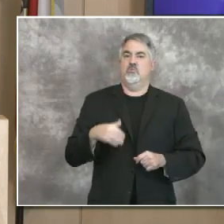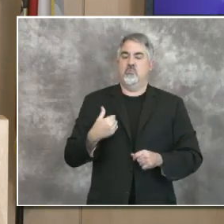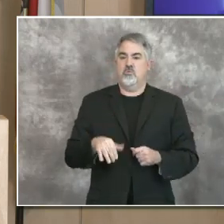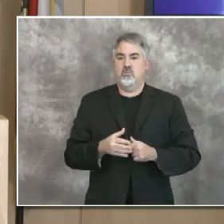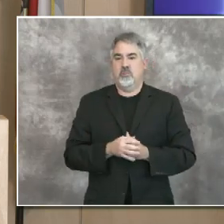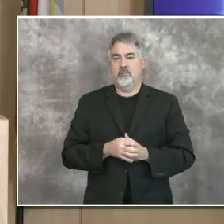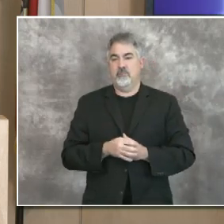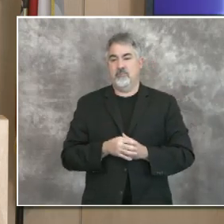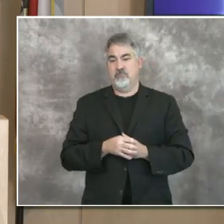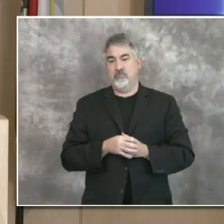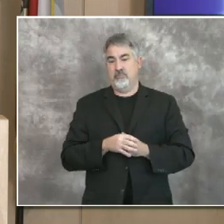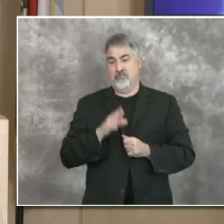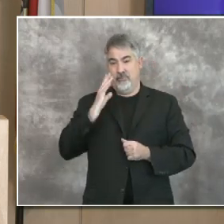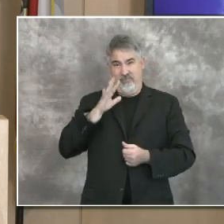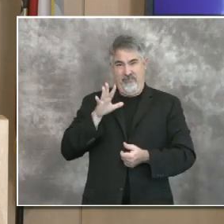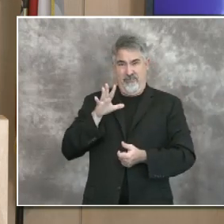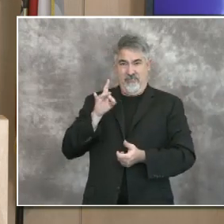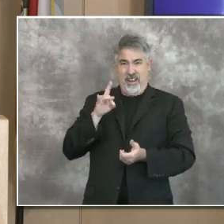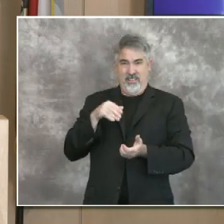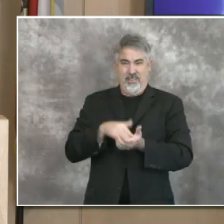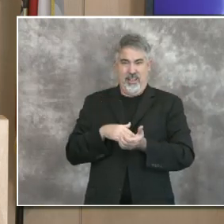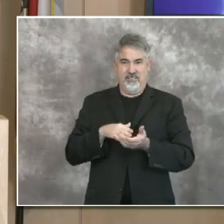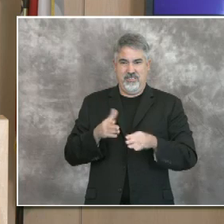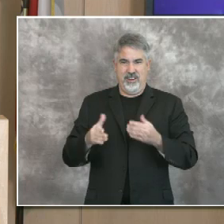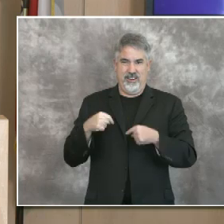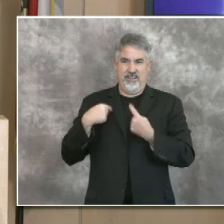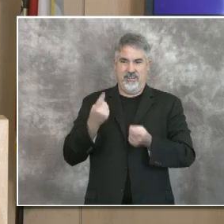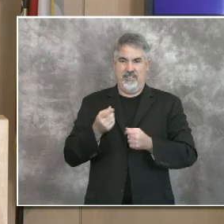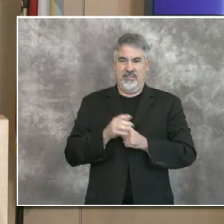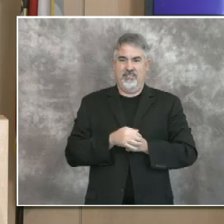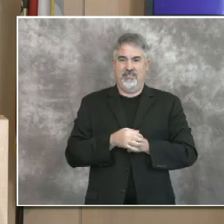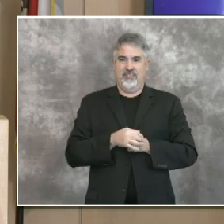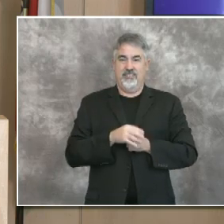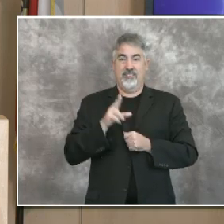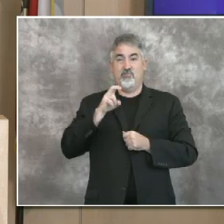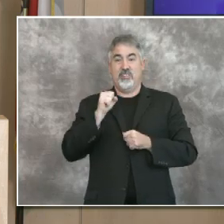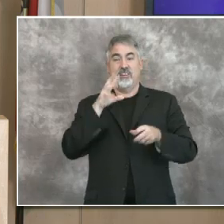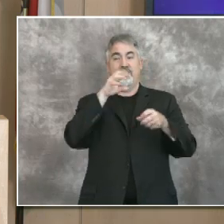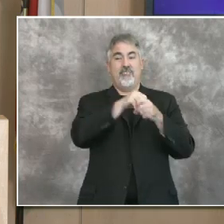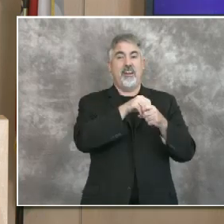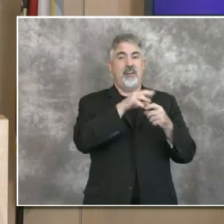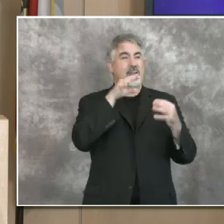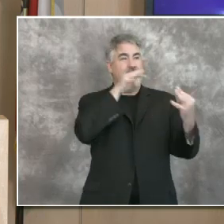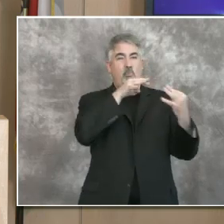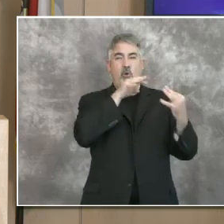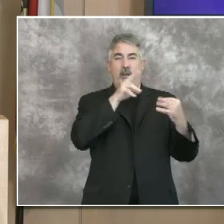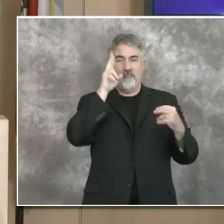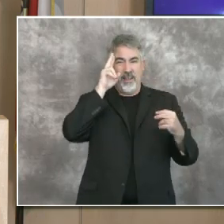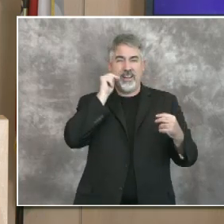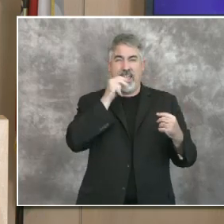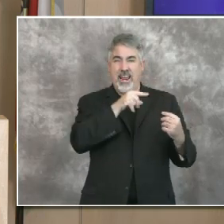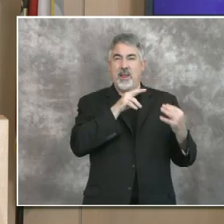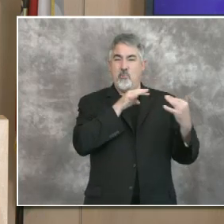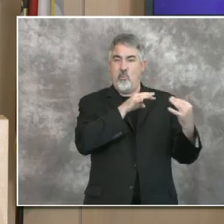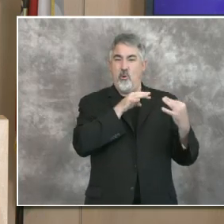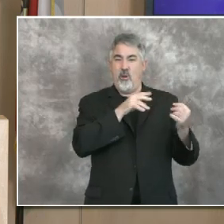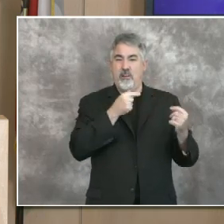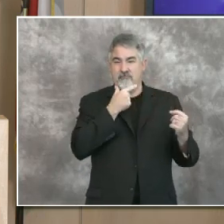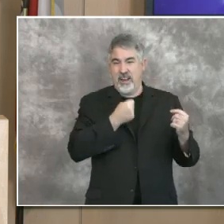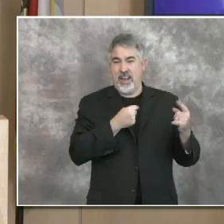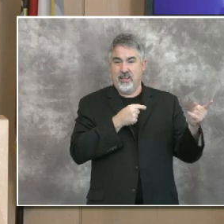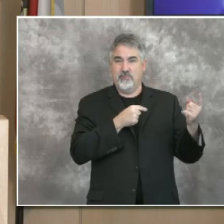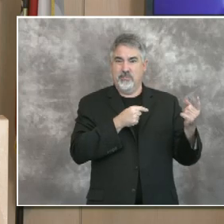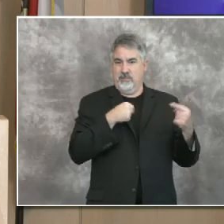58,000 deaths in a period of the U.S. involvement in Vietnam that historians cite as totaling a total of